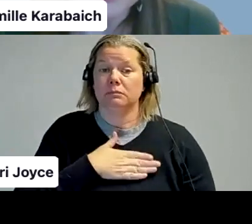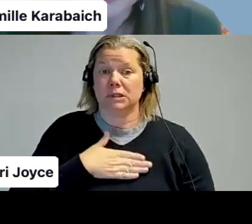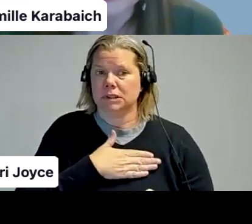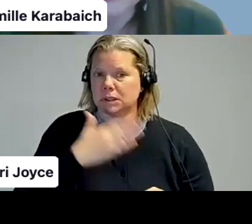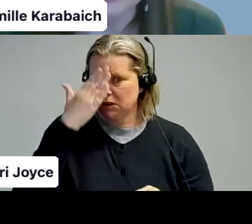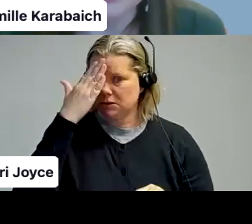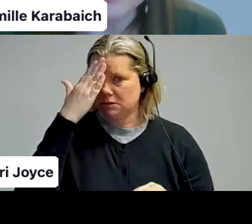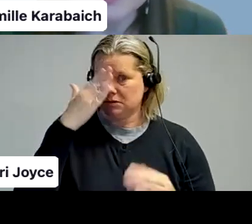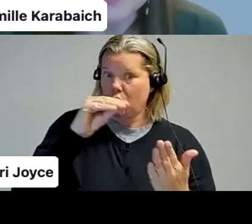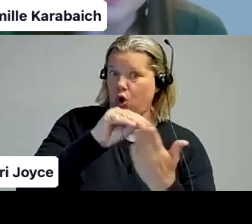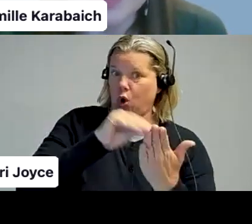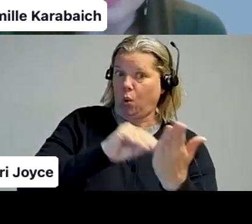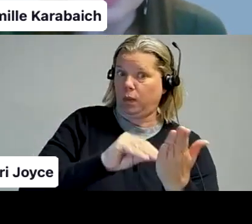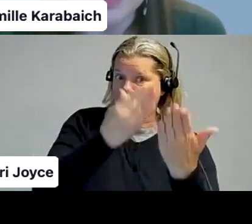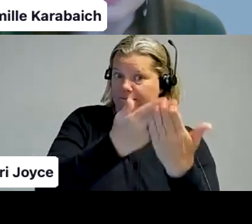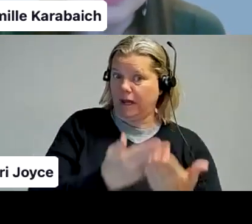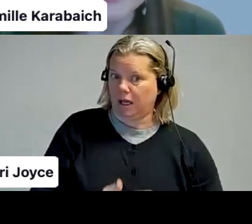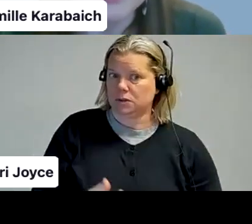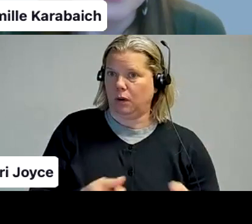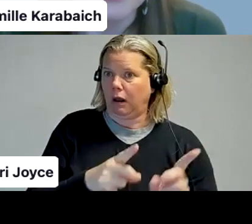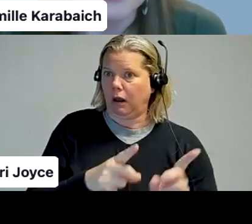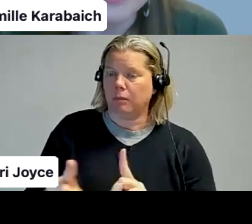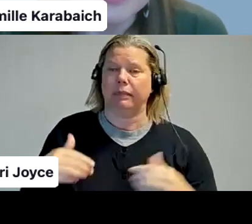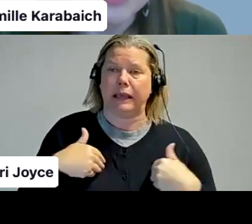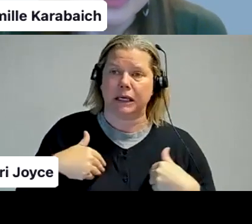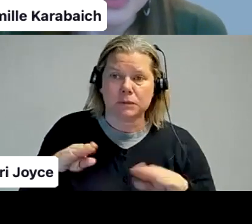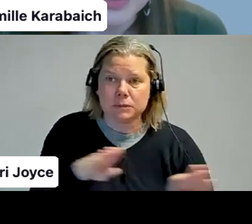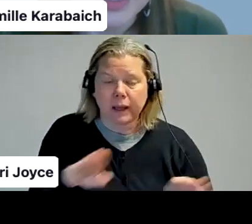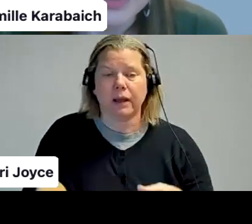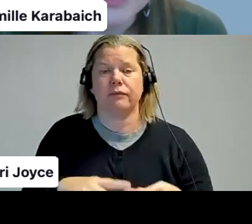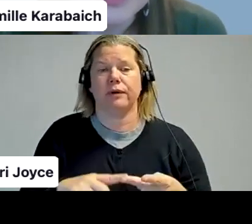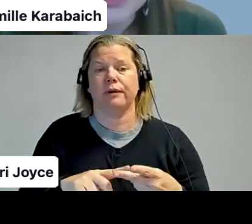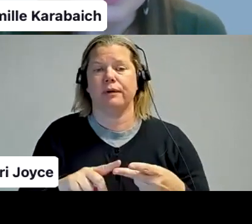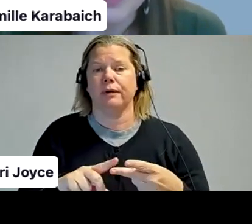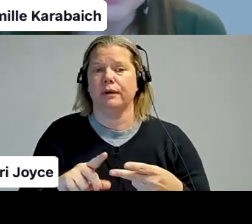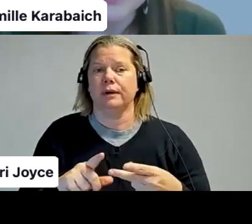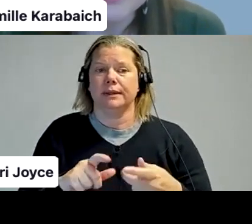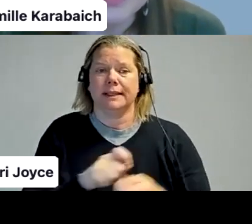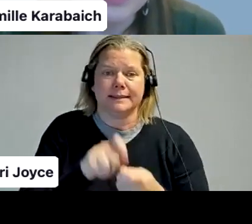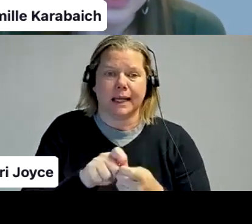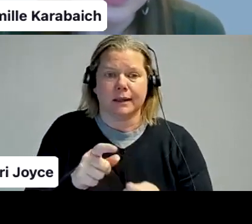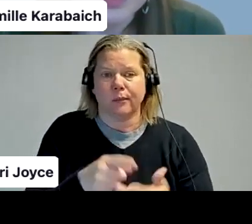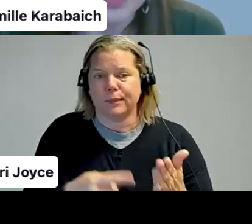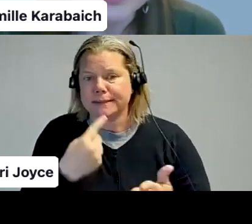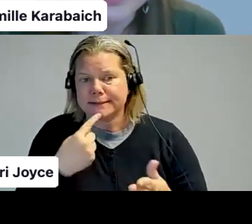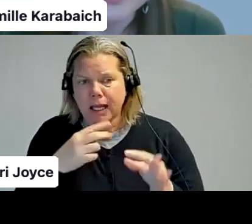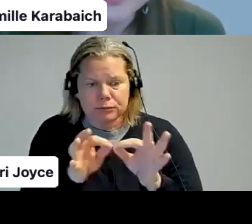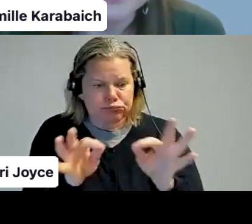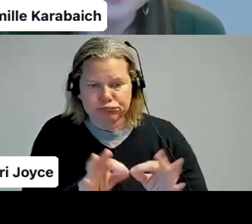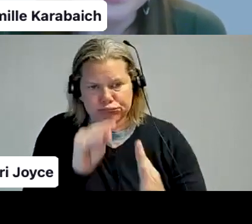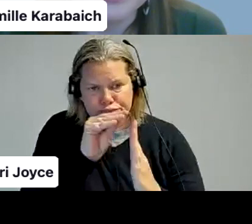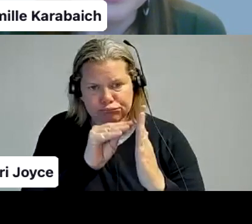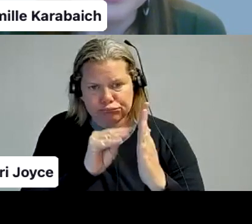happened, especially the words and specific animal behaviors, in case there's a complaint made, so that you have evidence that you followed the right